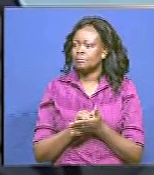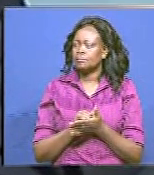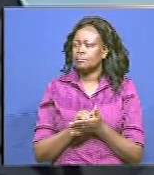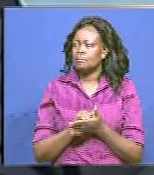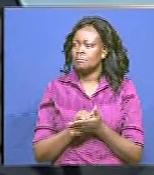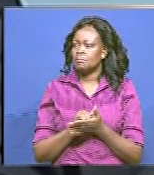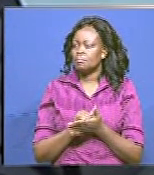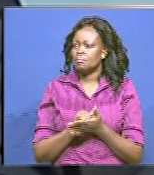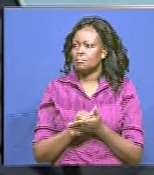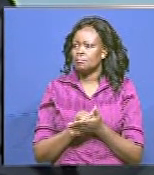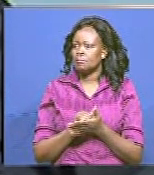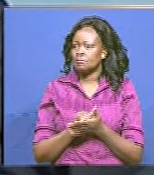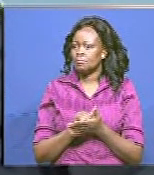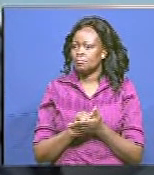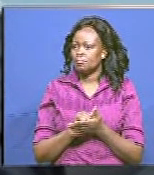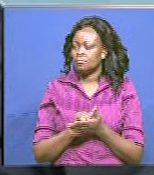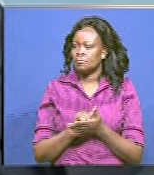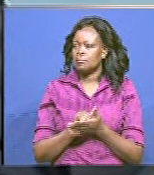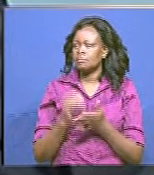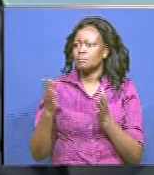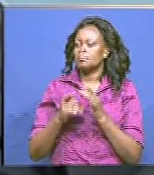funds should follow functions,